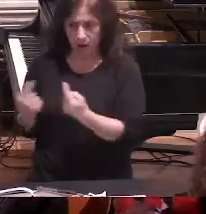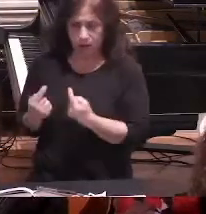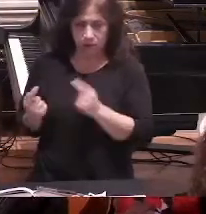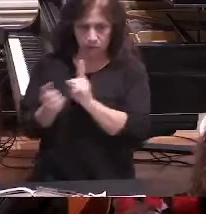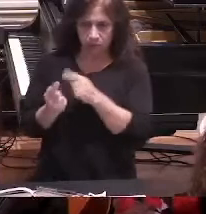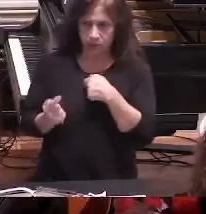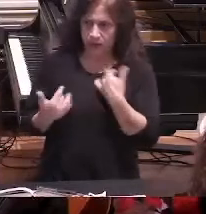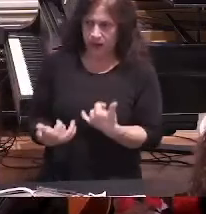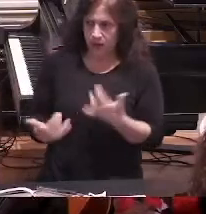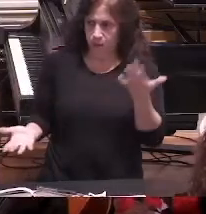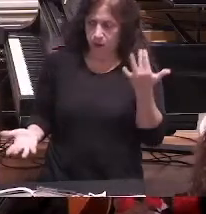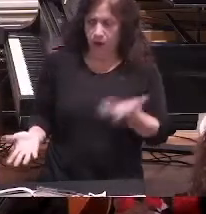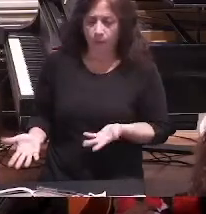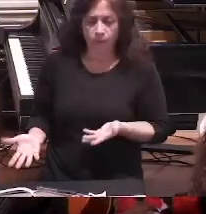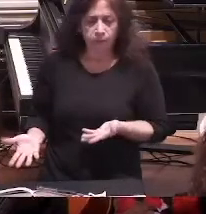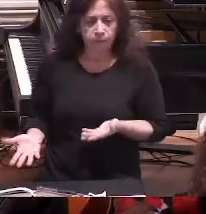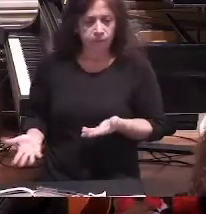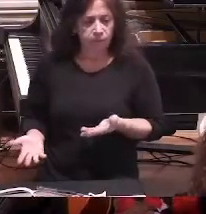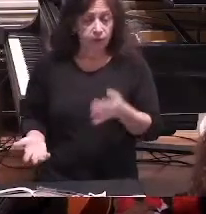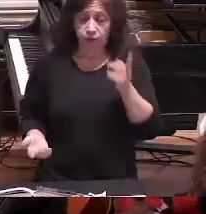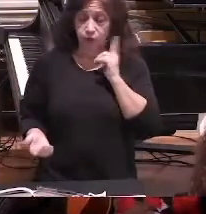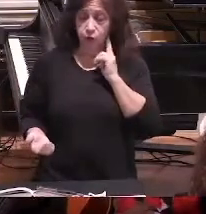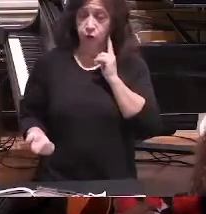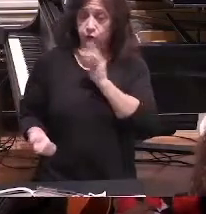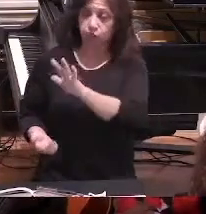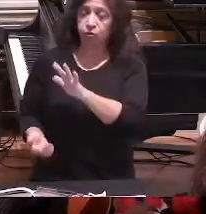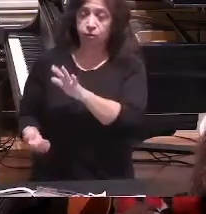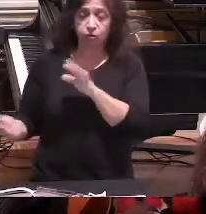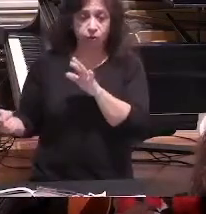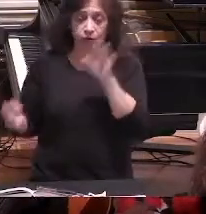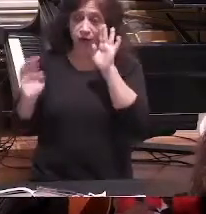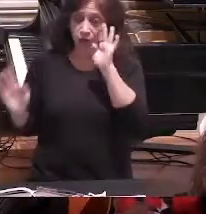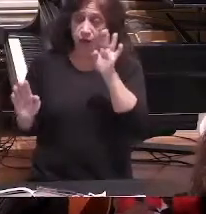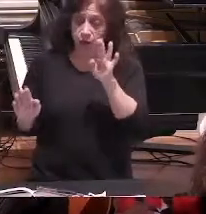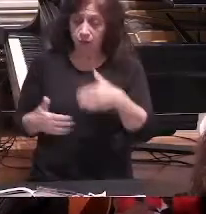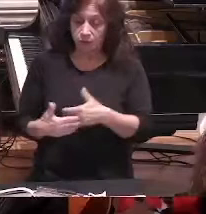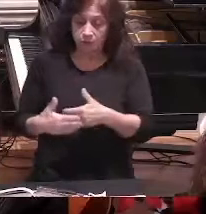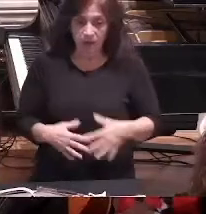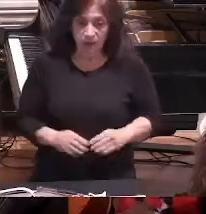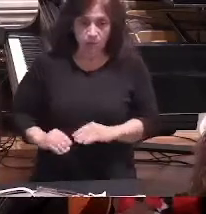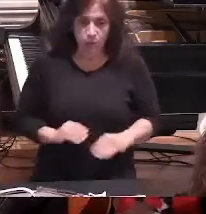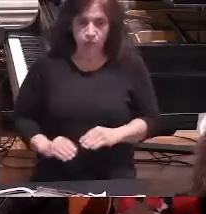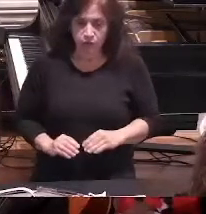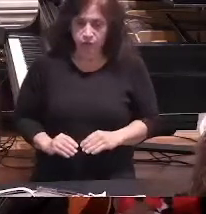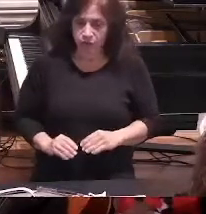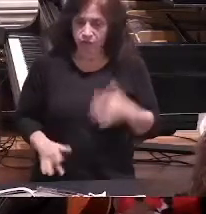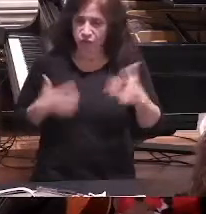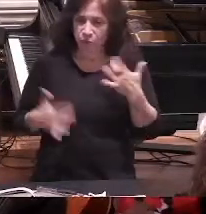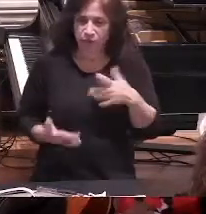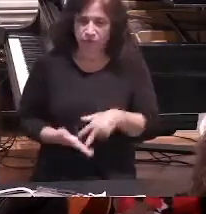me now? For as soon as I heard the sound of your greeting, the child in my womb leapt for